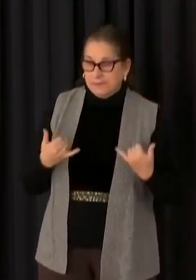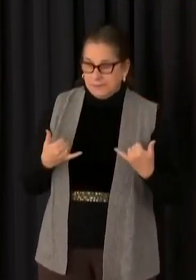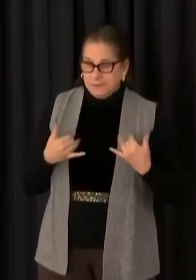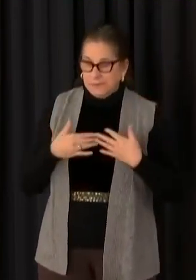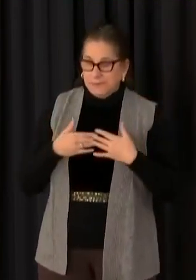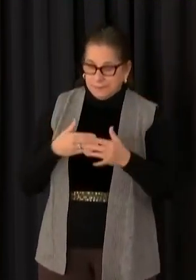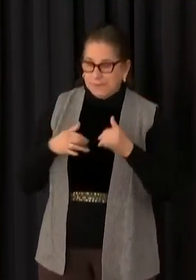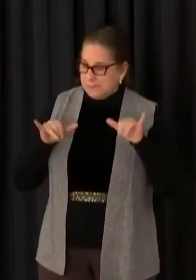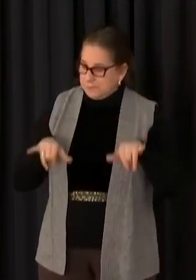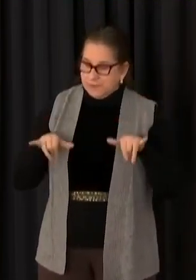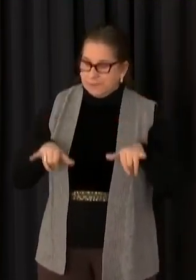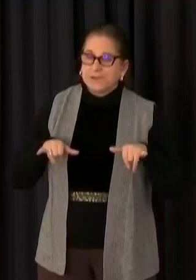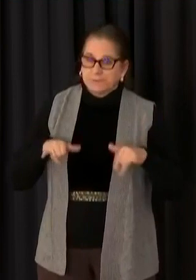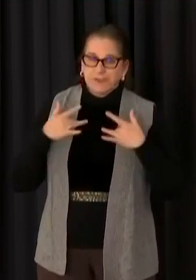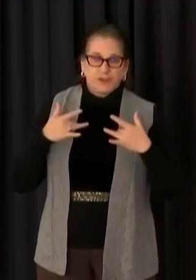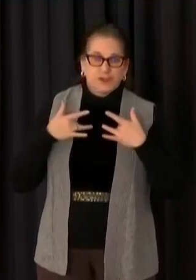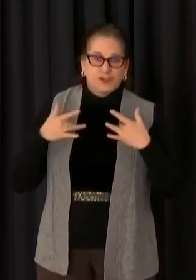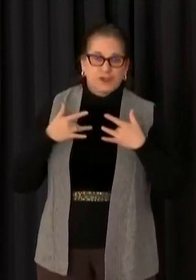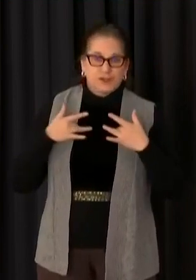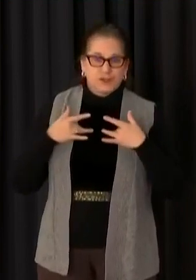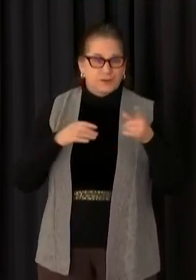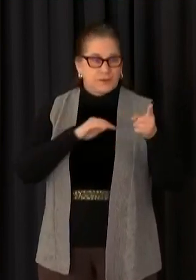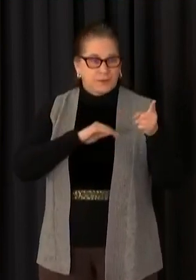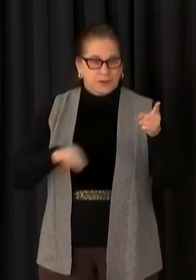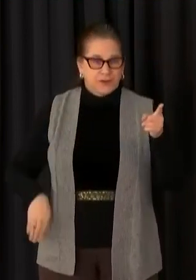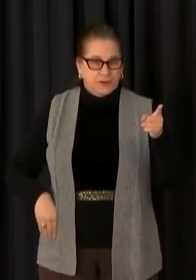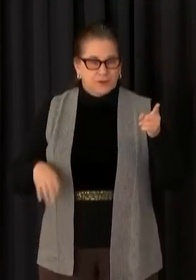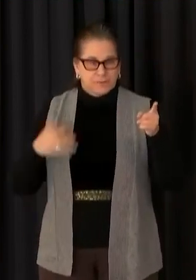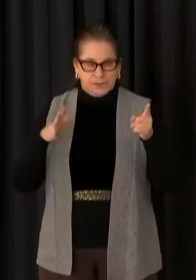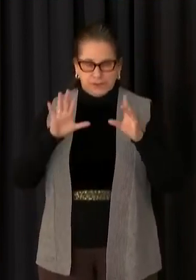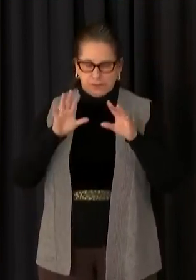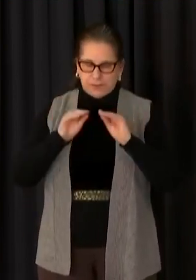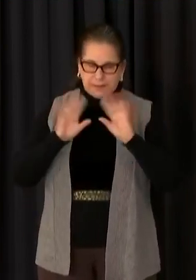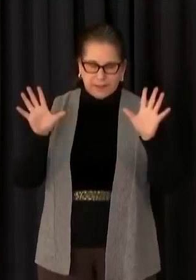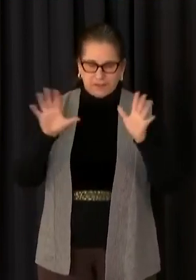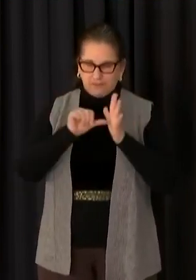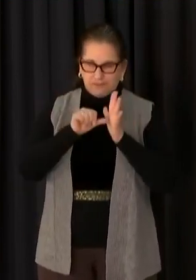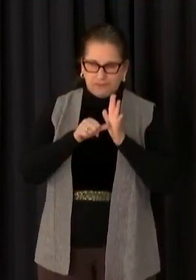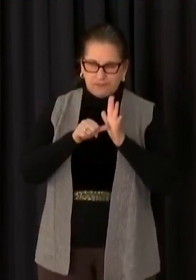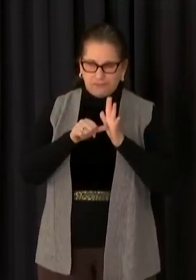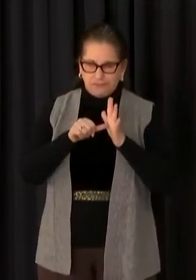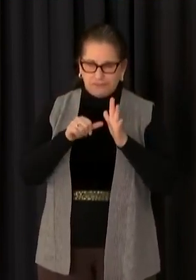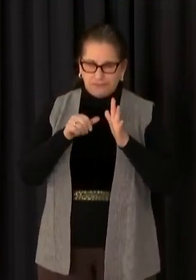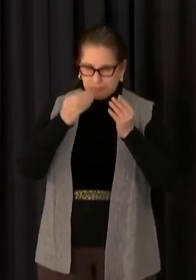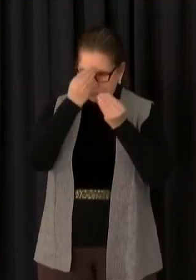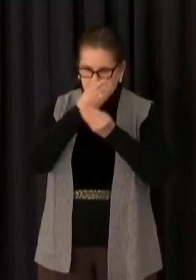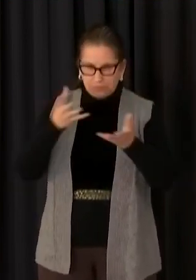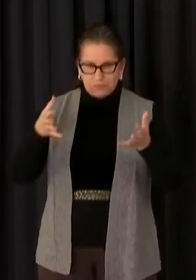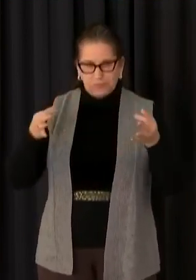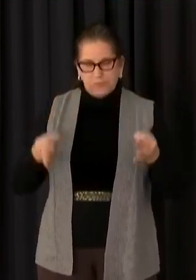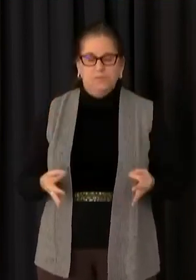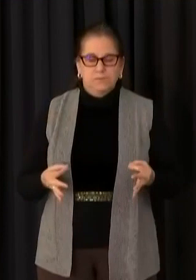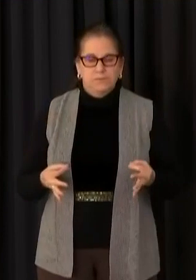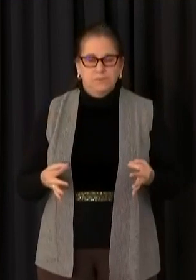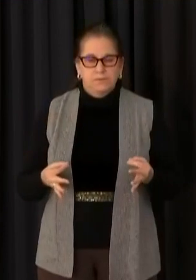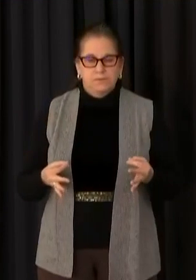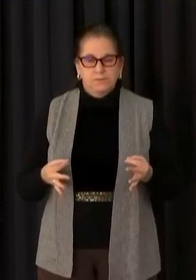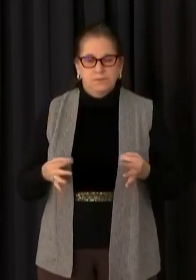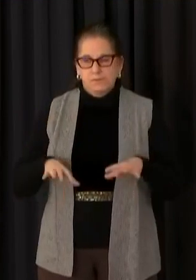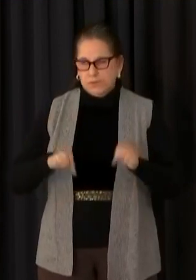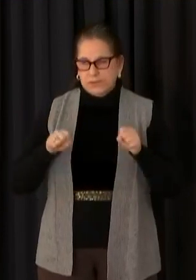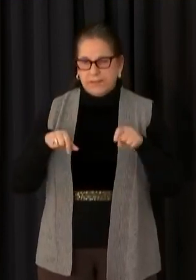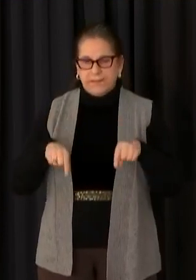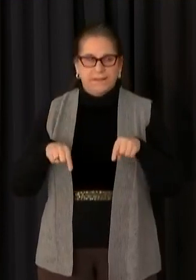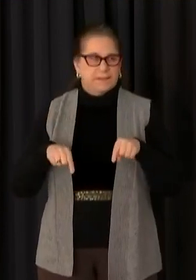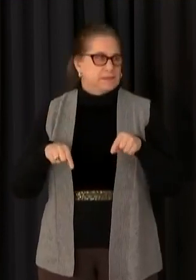beyond. I think that the mayor has been very clear in terms of the district's posture and response. We take this